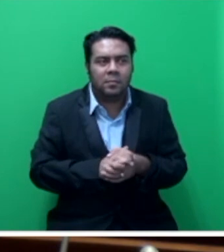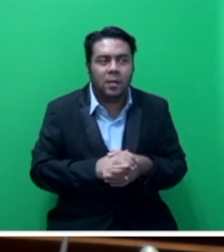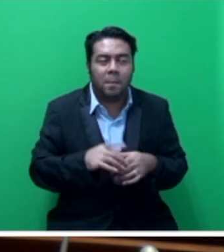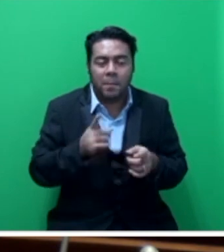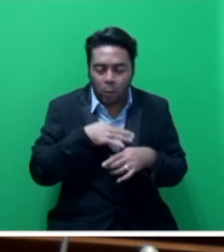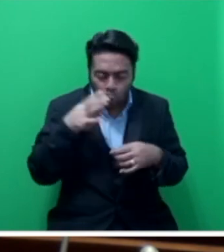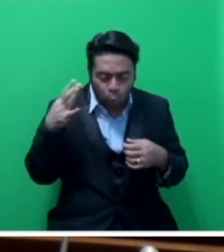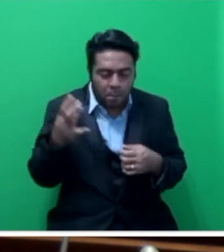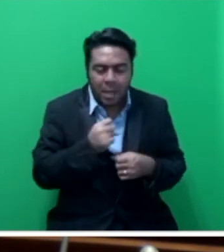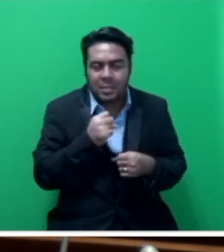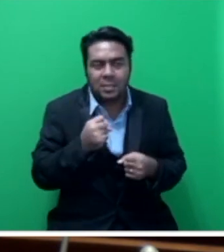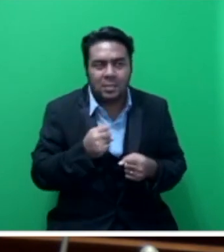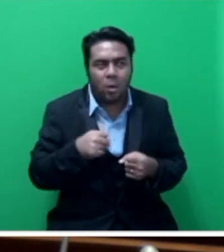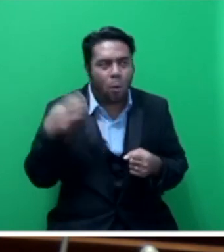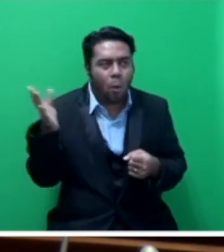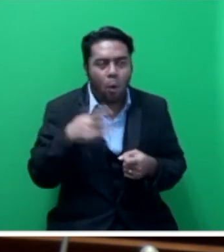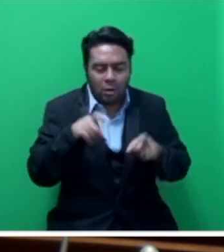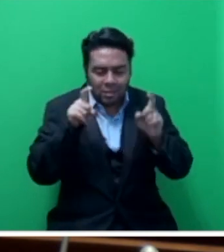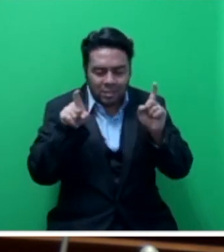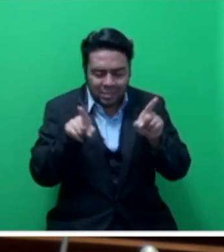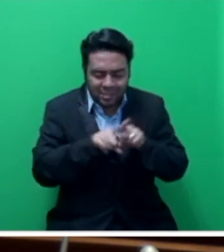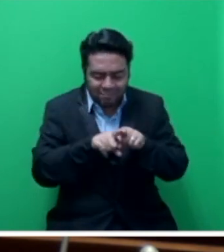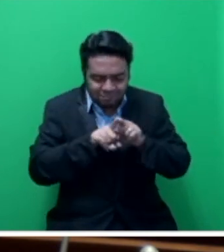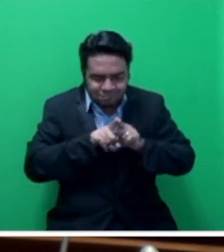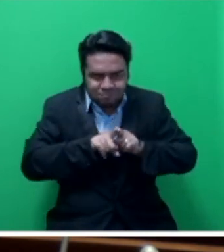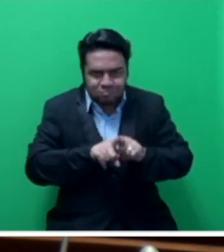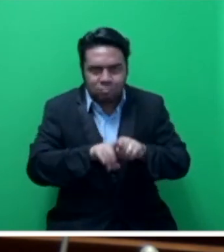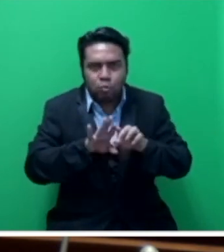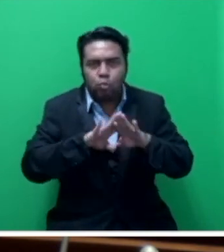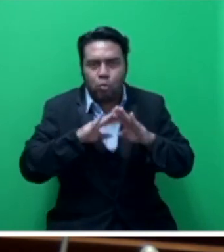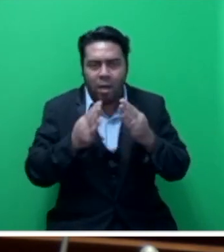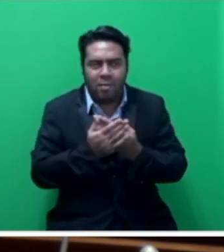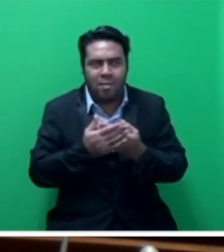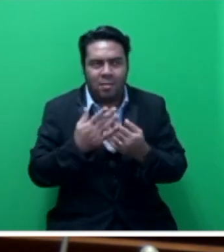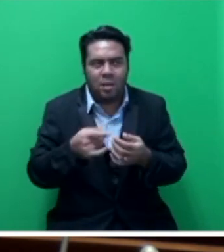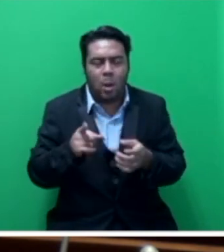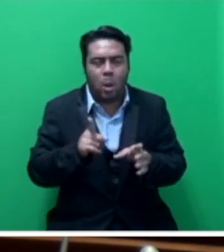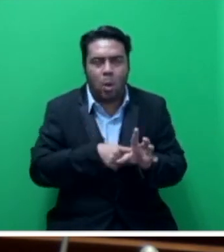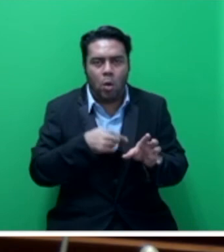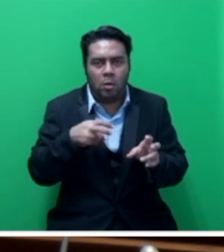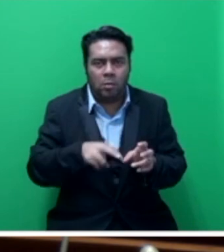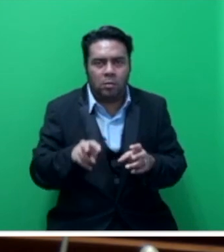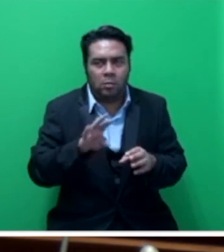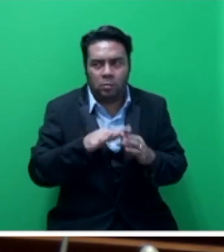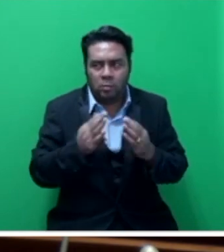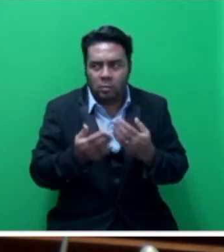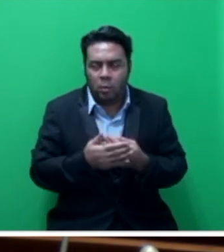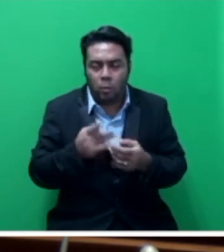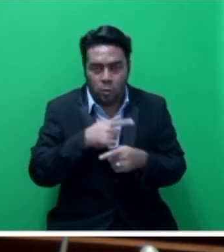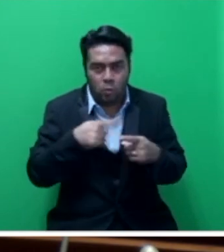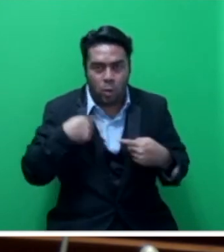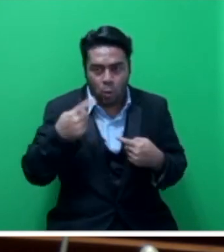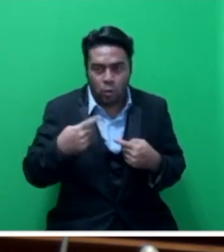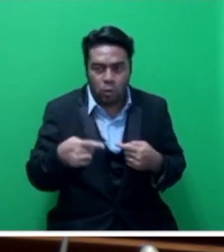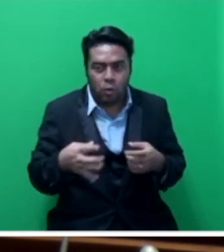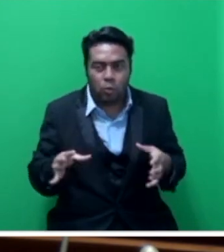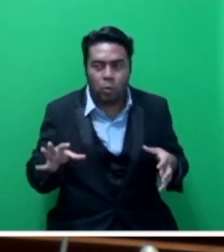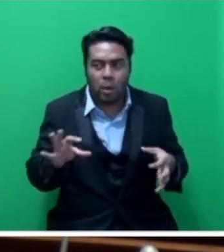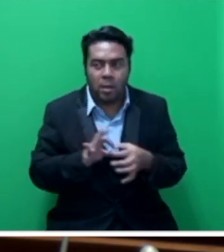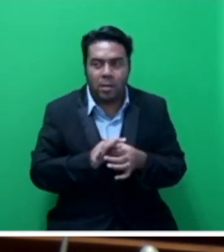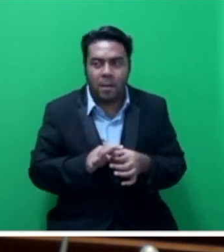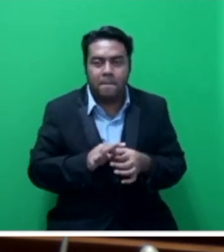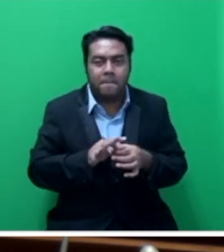we must all stick together because this is a long and hard road, Mr. Speaker, sir. We will continue to link and market